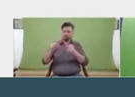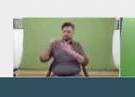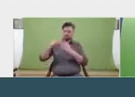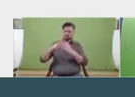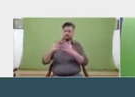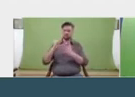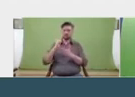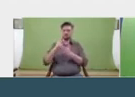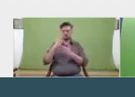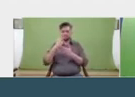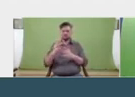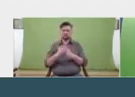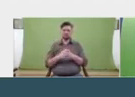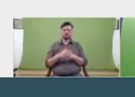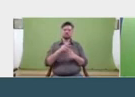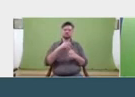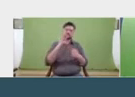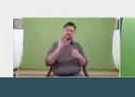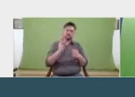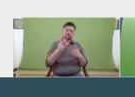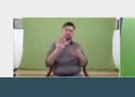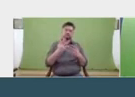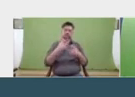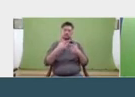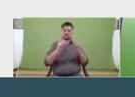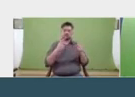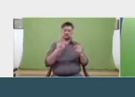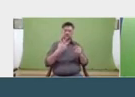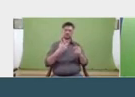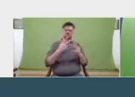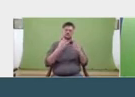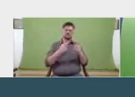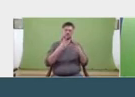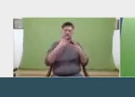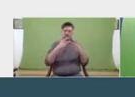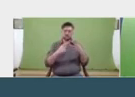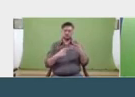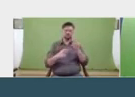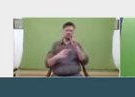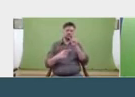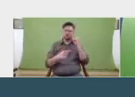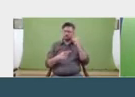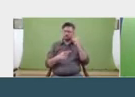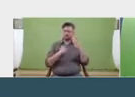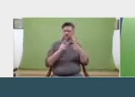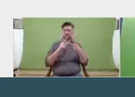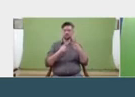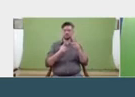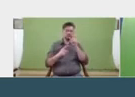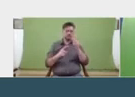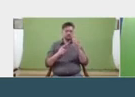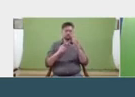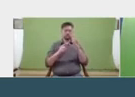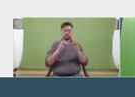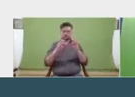these kind of things different levels like sound is one level i told you word is one level sentence is one level meaning is another level